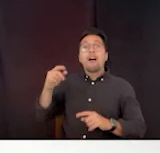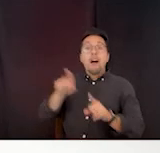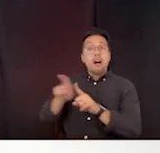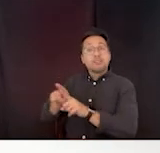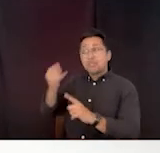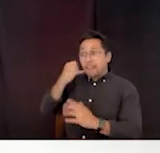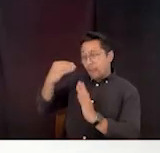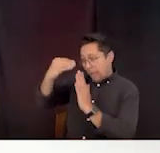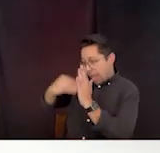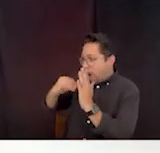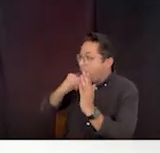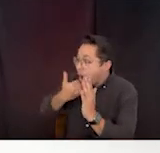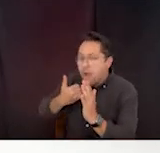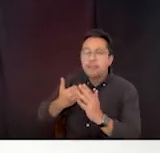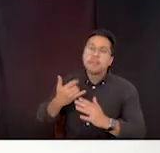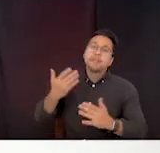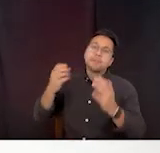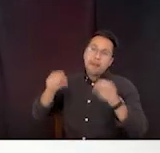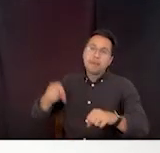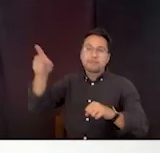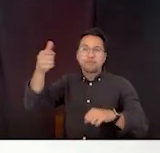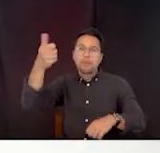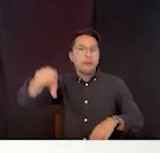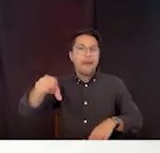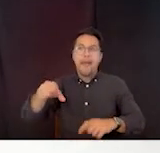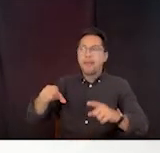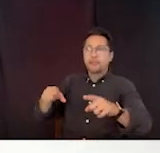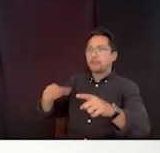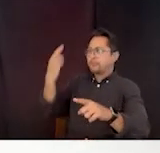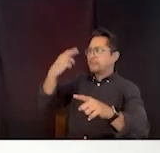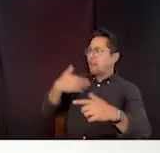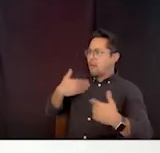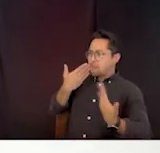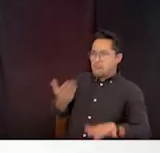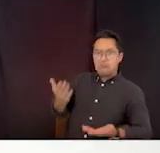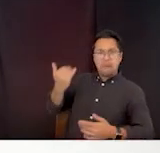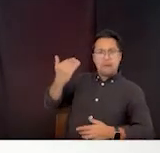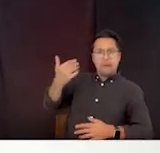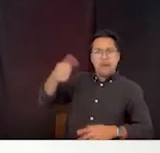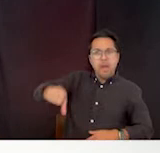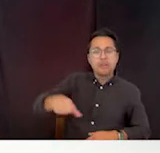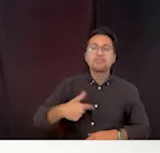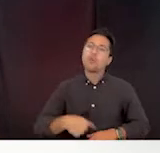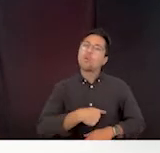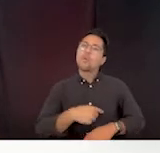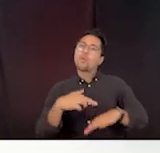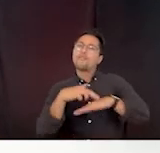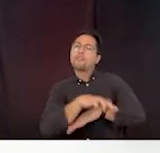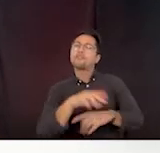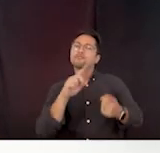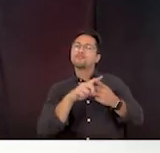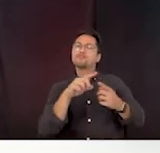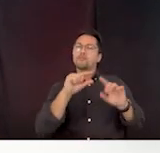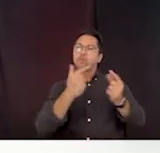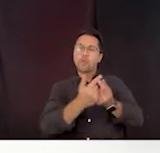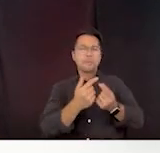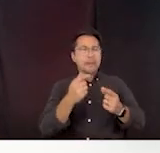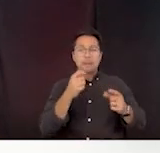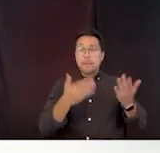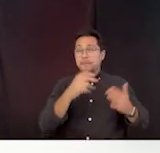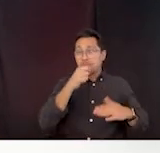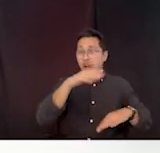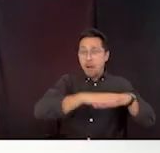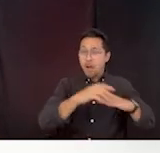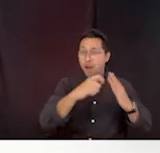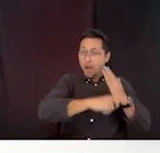correctly, chances are you're going to get rejected and you may not even know why. So we like to refer to a group, and I don't think this is on your handout, so you may want to write